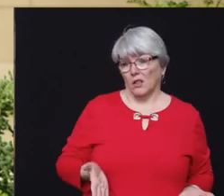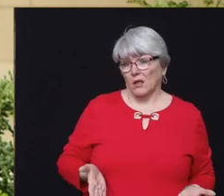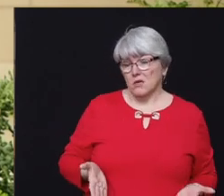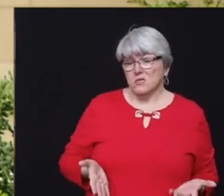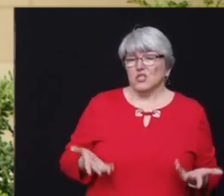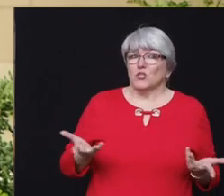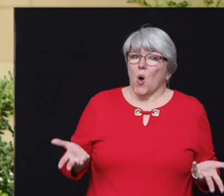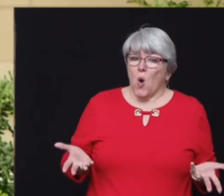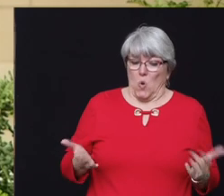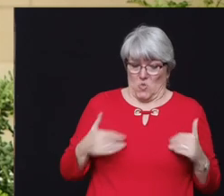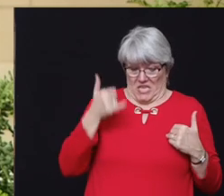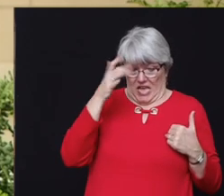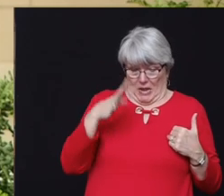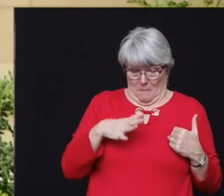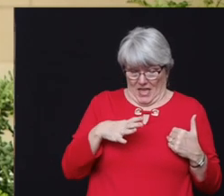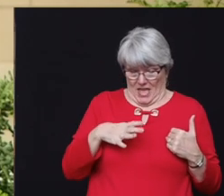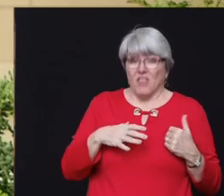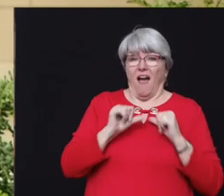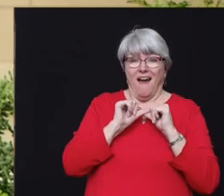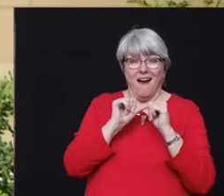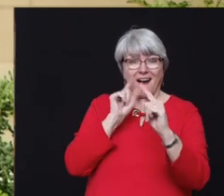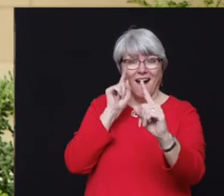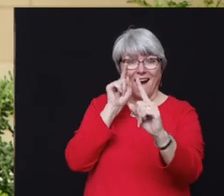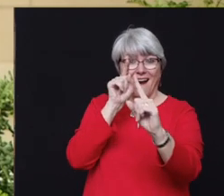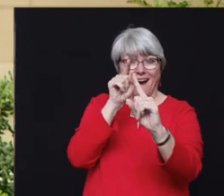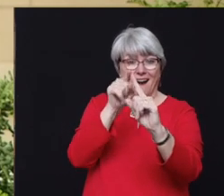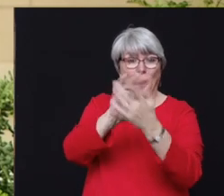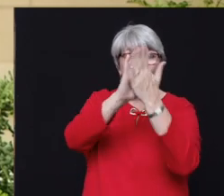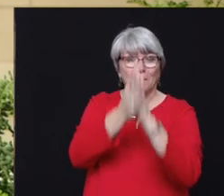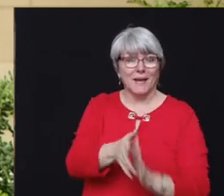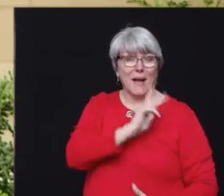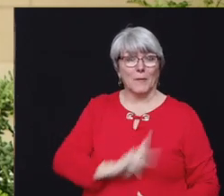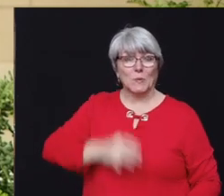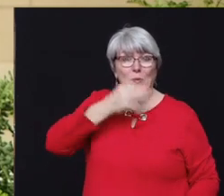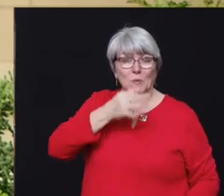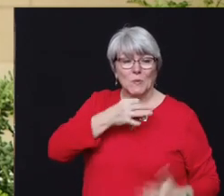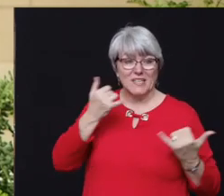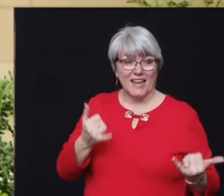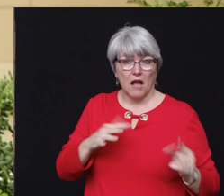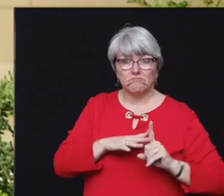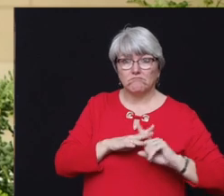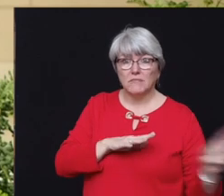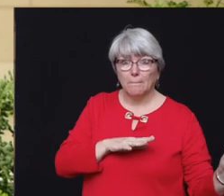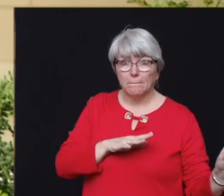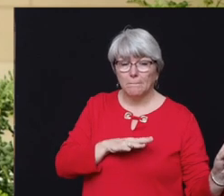so the young man who was on track to be welcomed as king, he's now on the run.